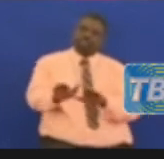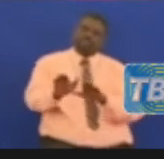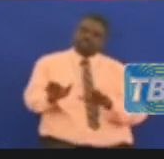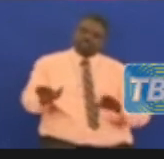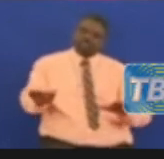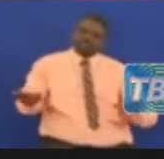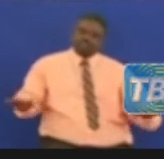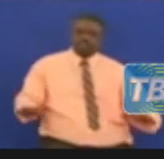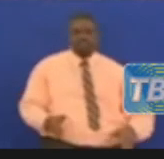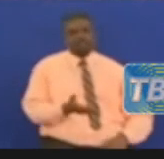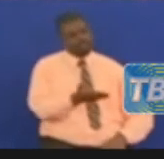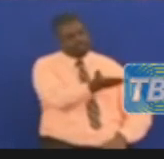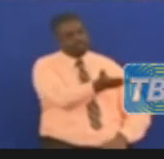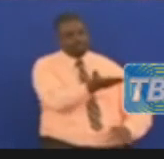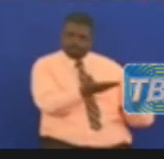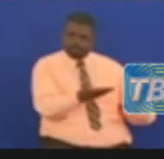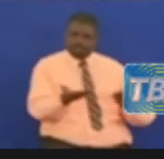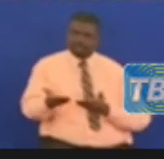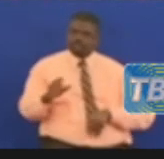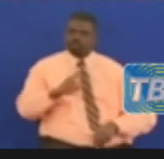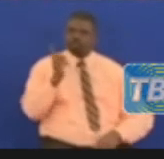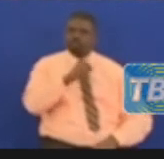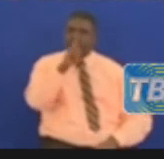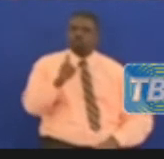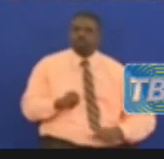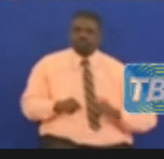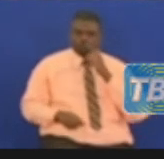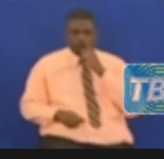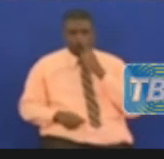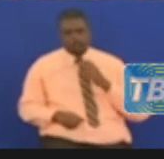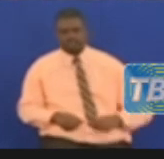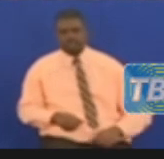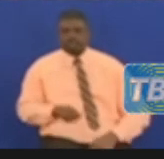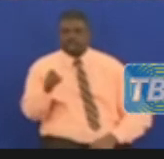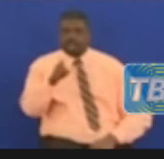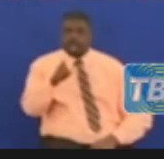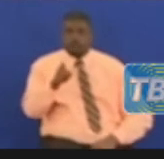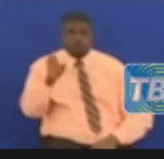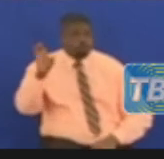honorable members, please hold on. Mnya, did you hear his question?